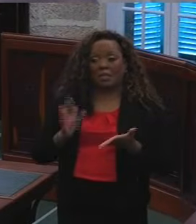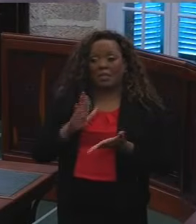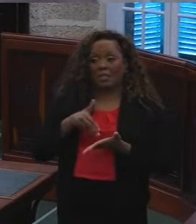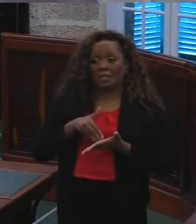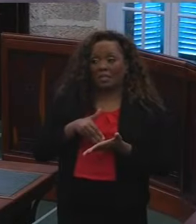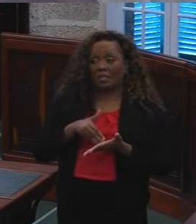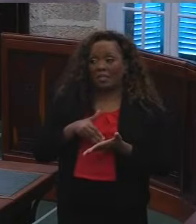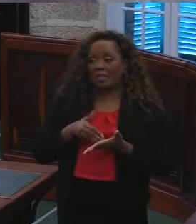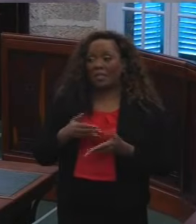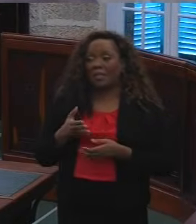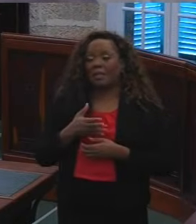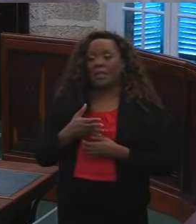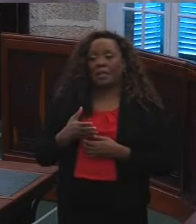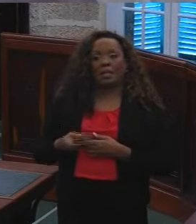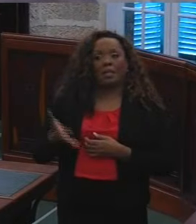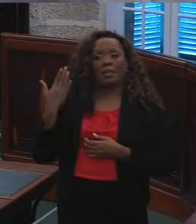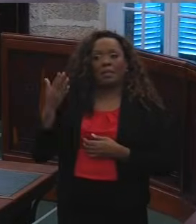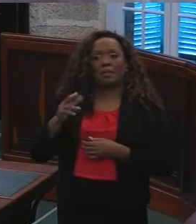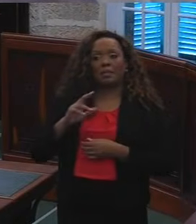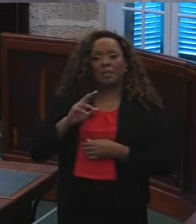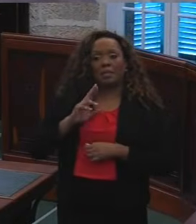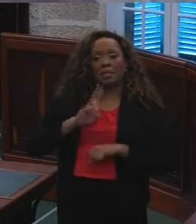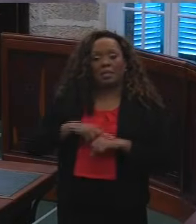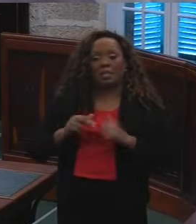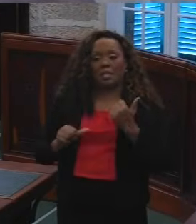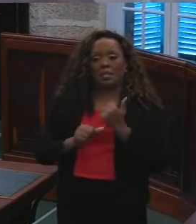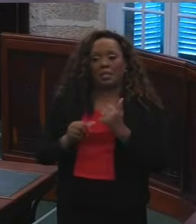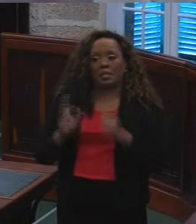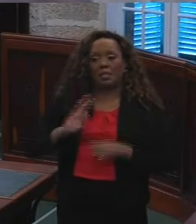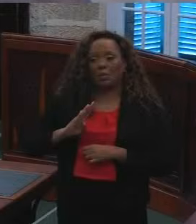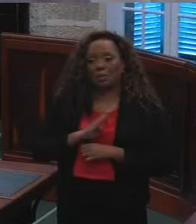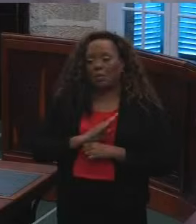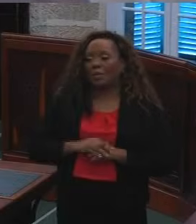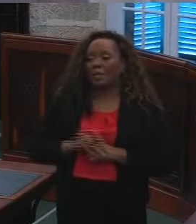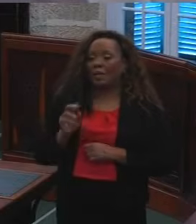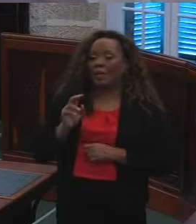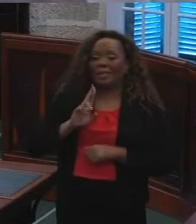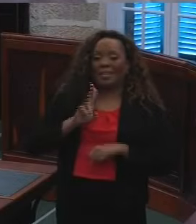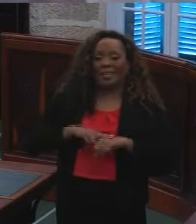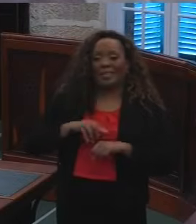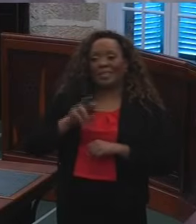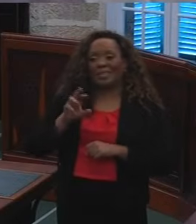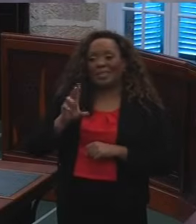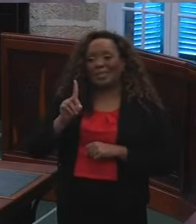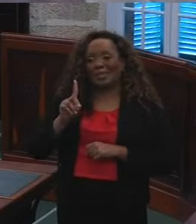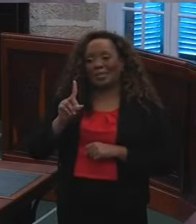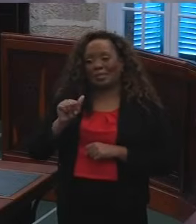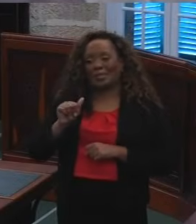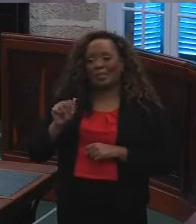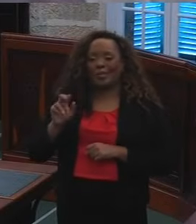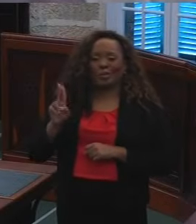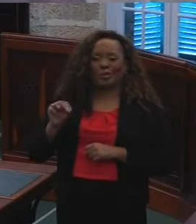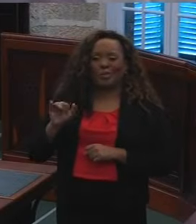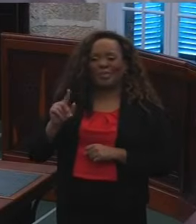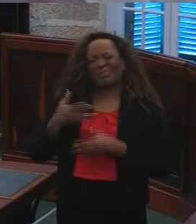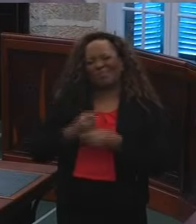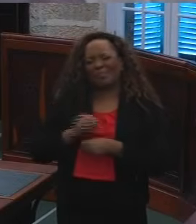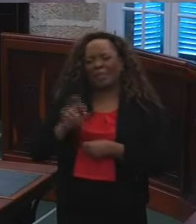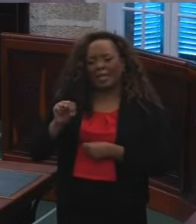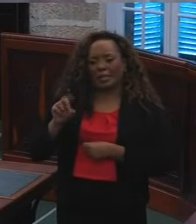National Assistance Board, Welfare Department and Disability Unit, which identified our